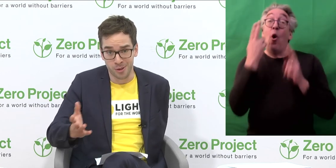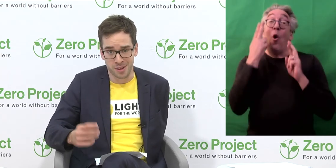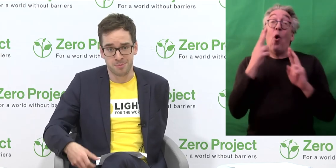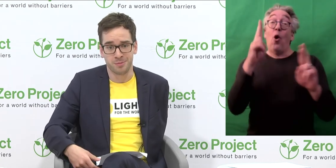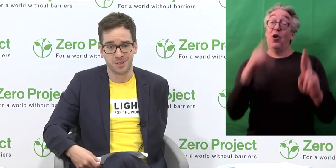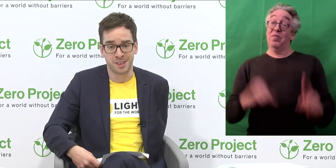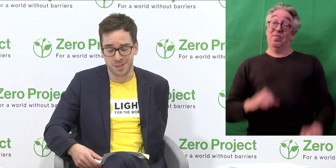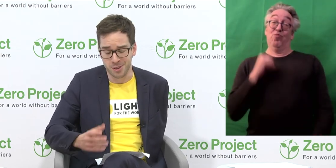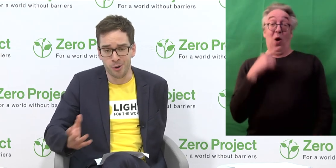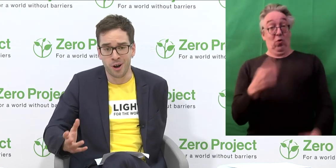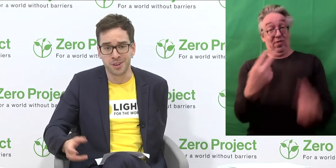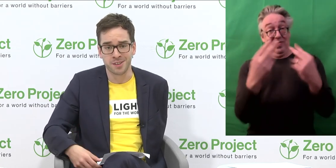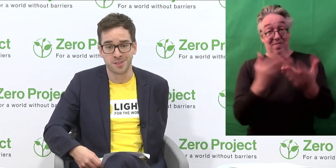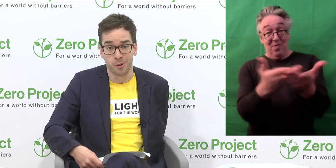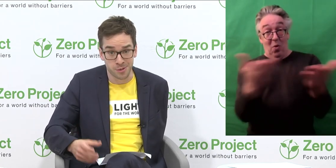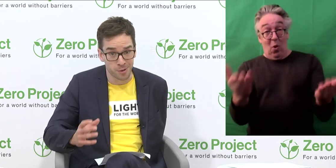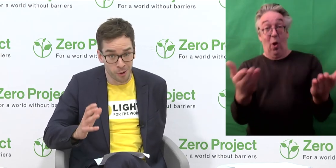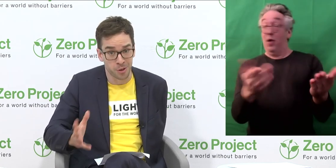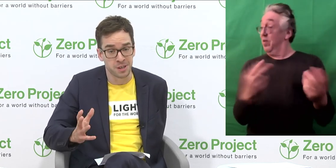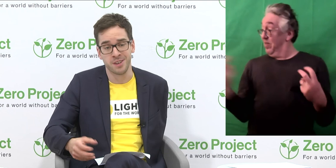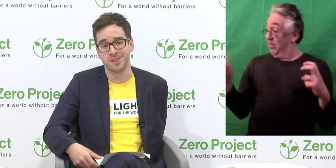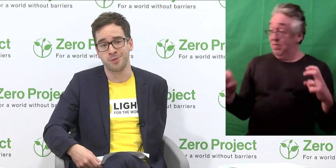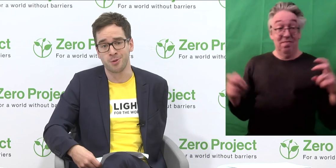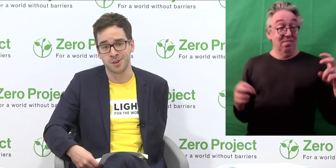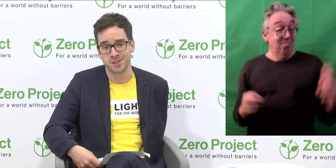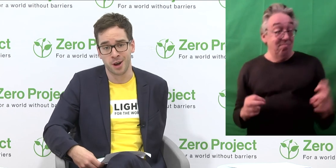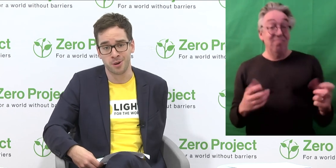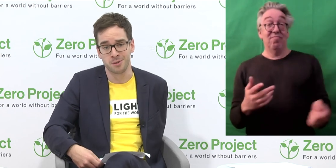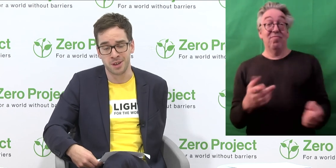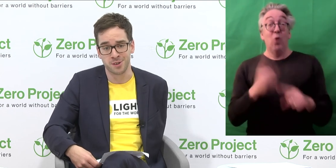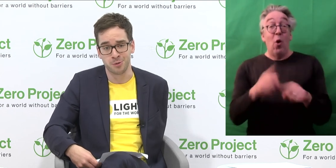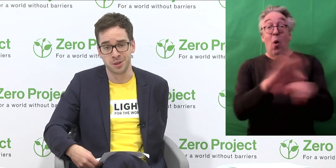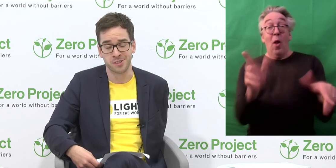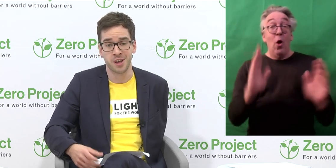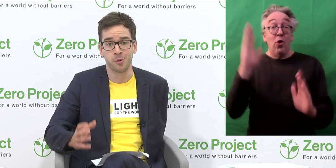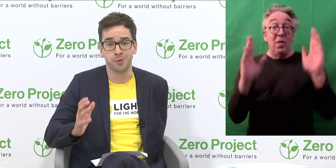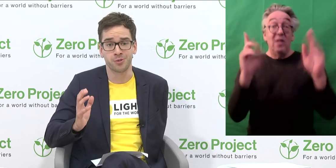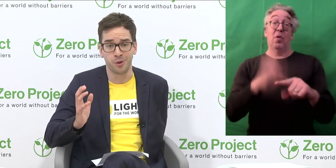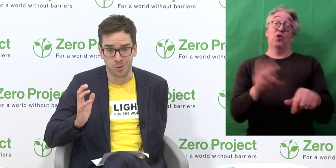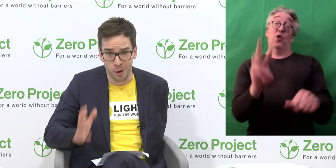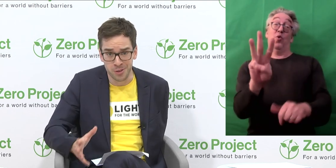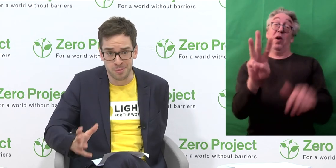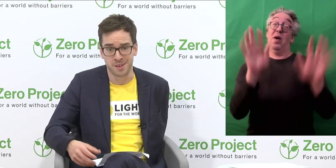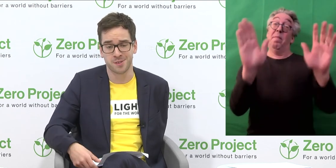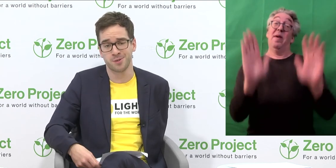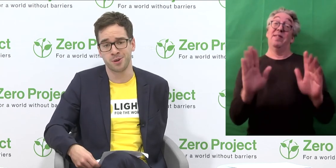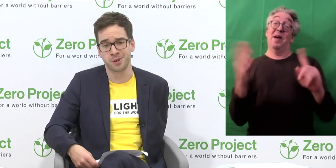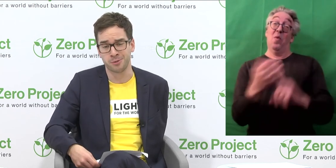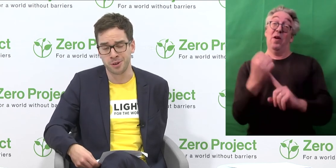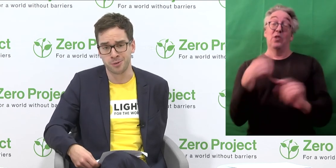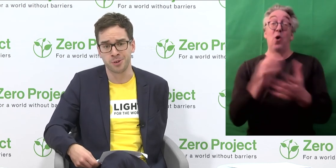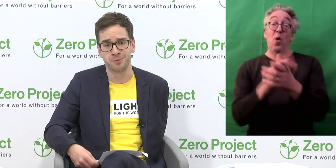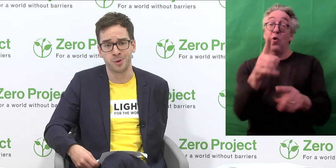all the whole audience, also all nominees, and of course our amazing winners. We wish you all the best. We